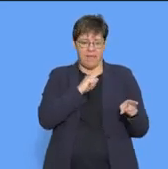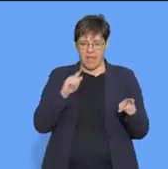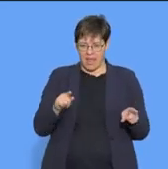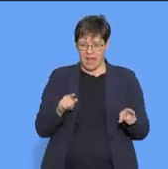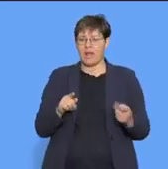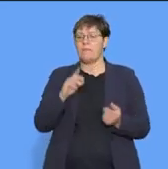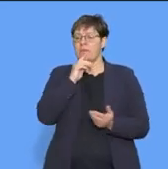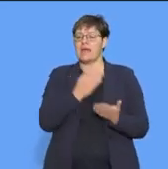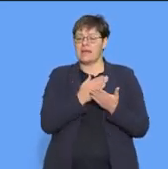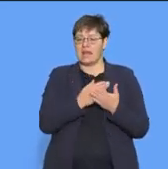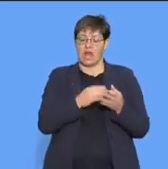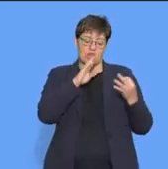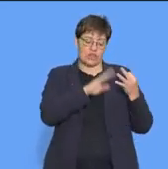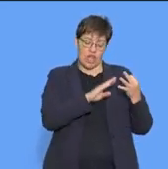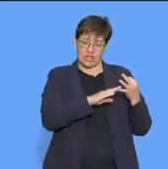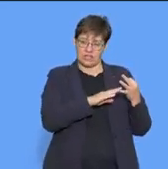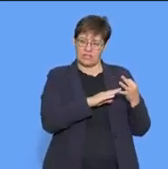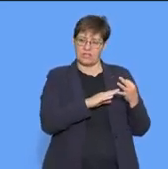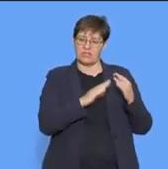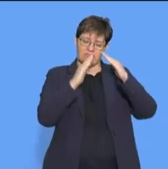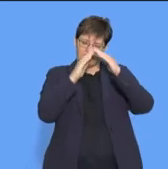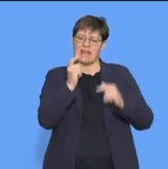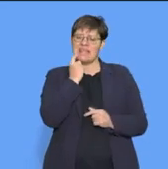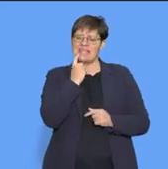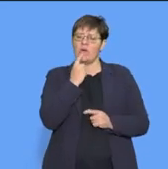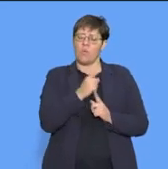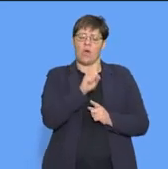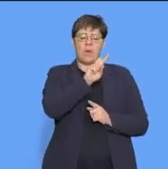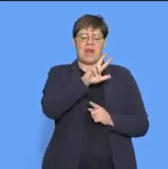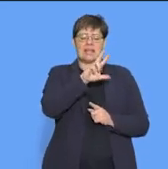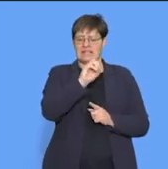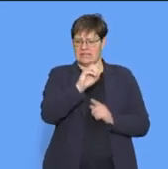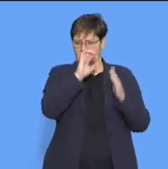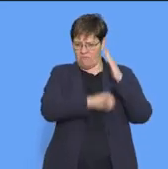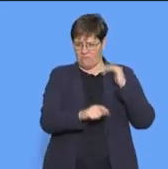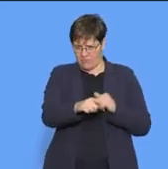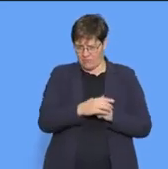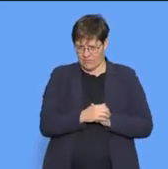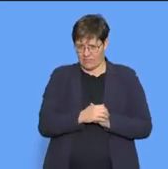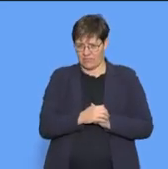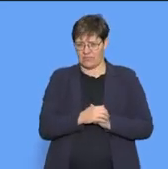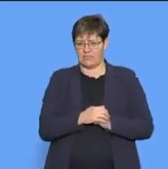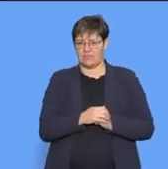angles, I can find this third angle pretty easily using the three angles of a triangle.